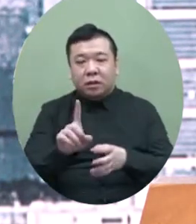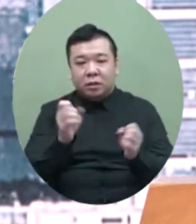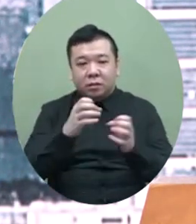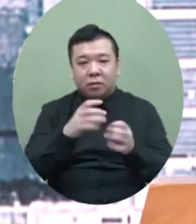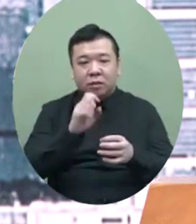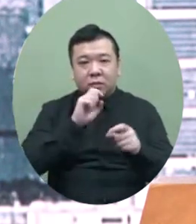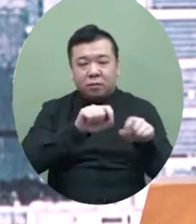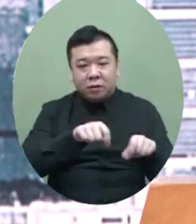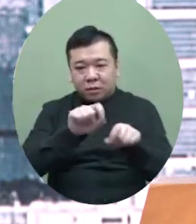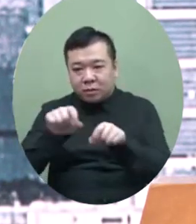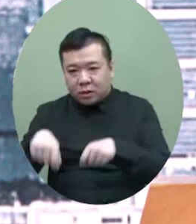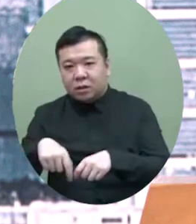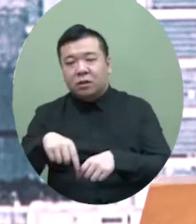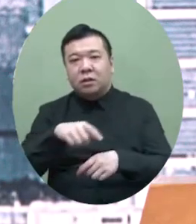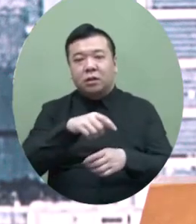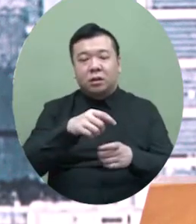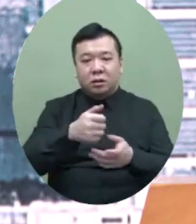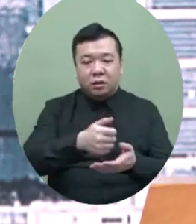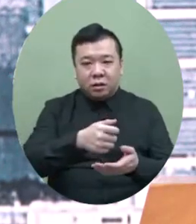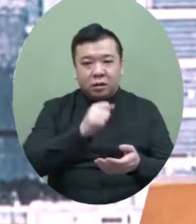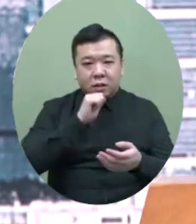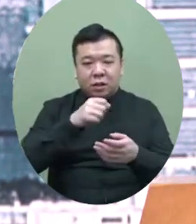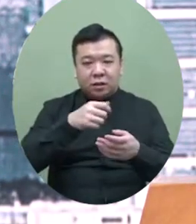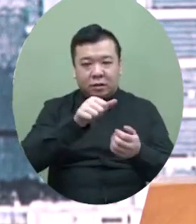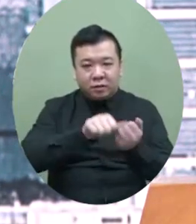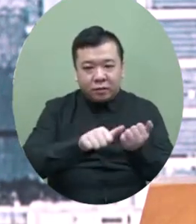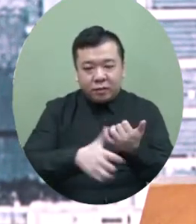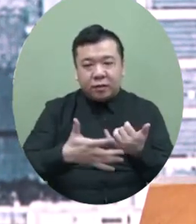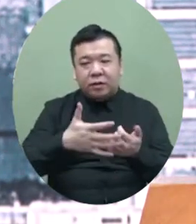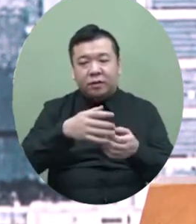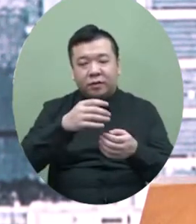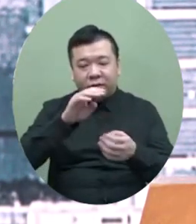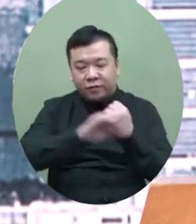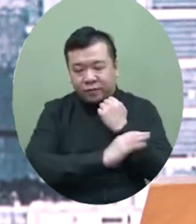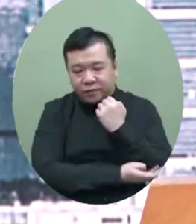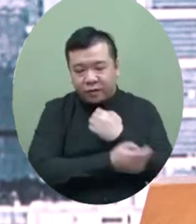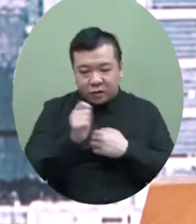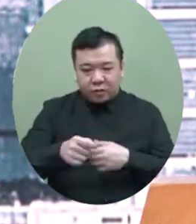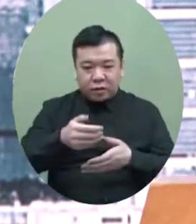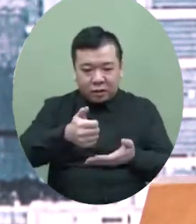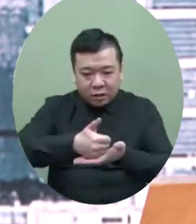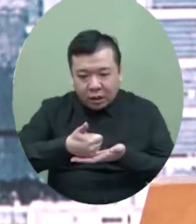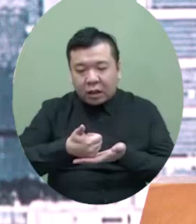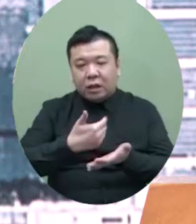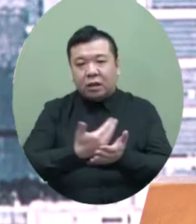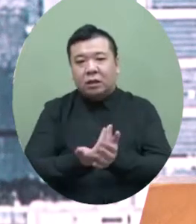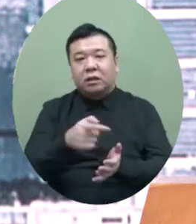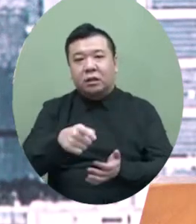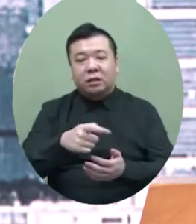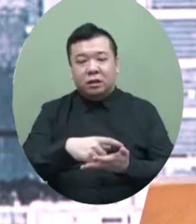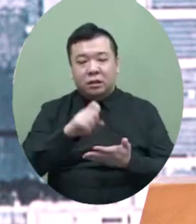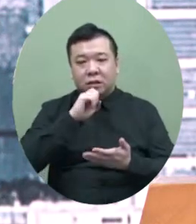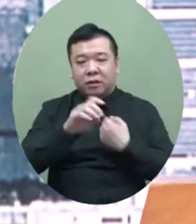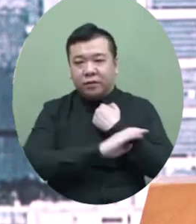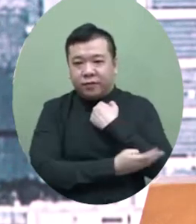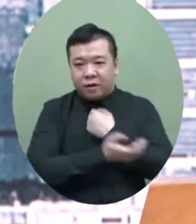to appoint judges. And in some of the local legislation, there's a requirement for the Chief Justice to nominate and for the CE